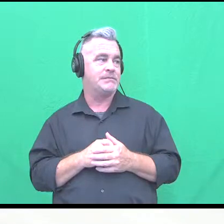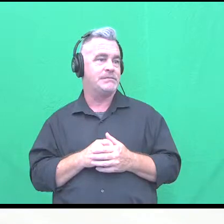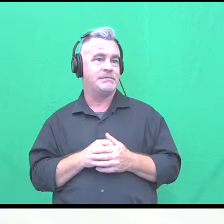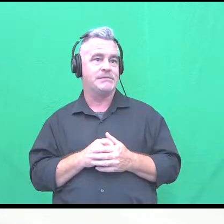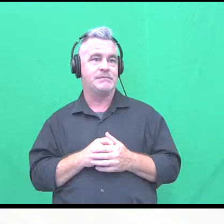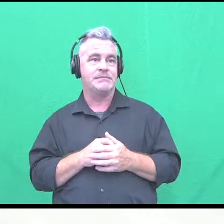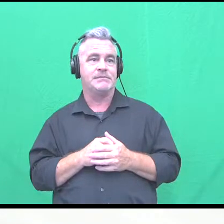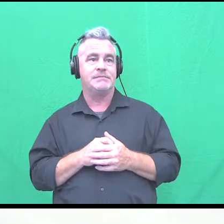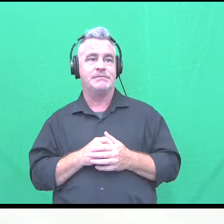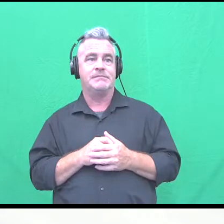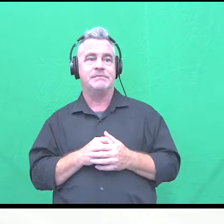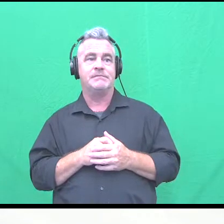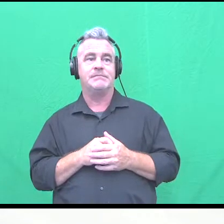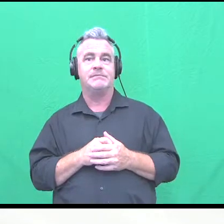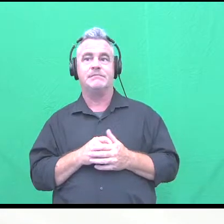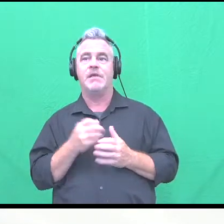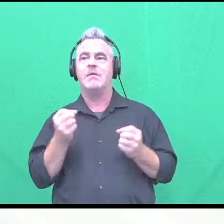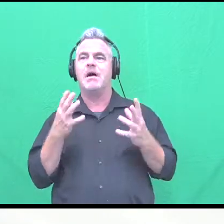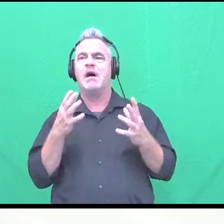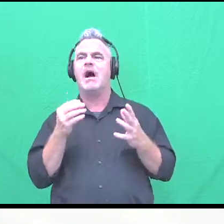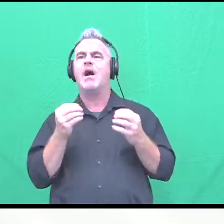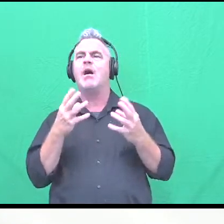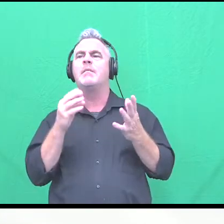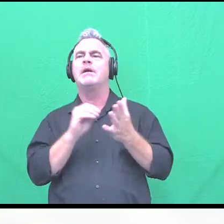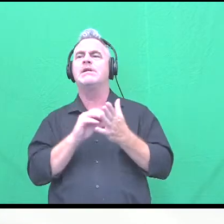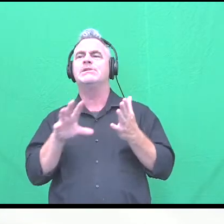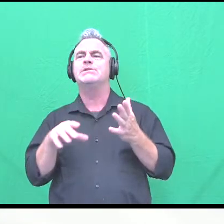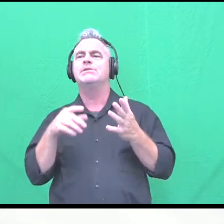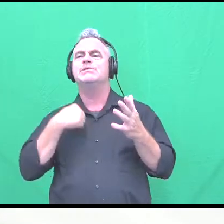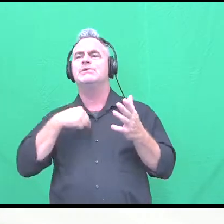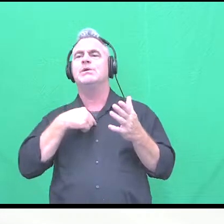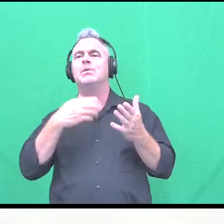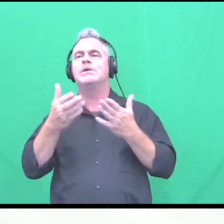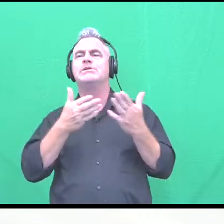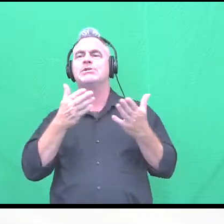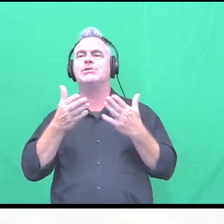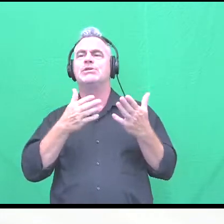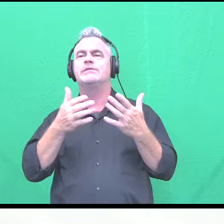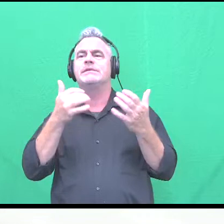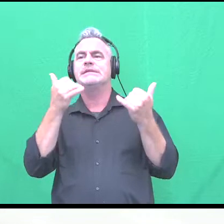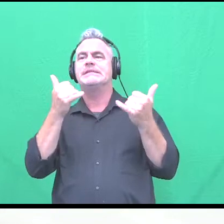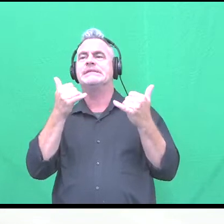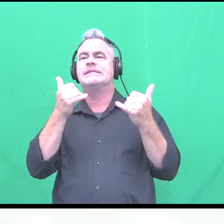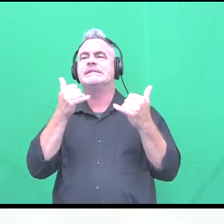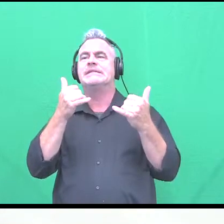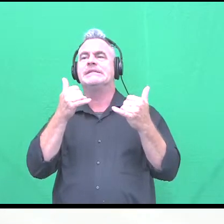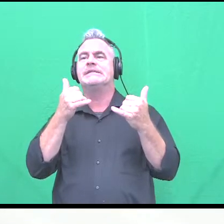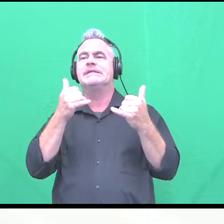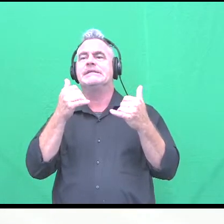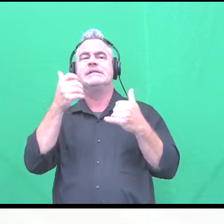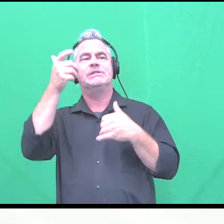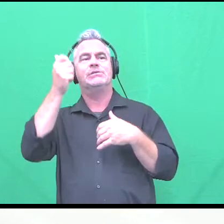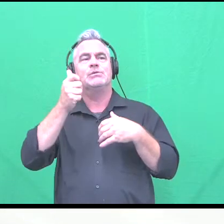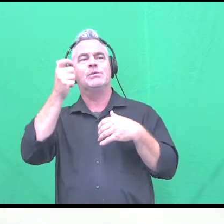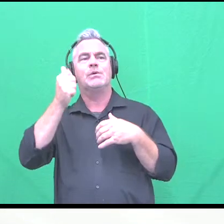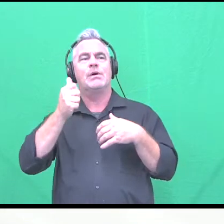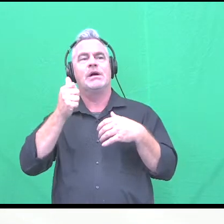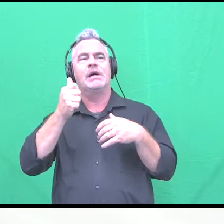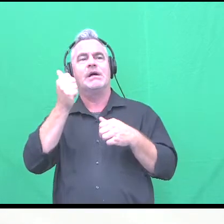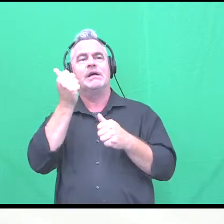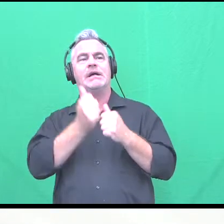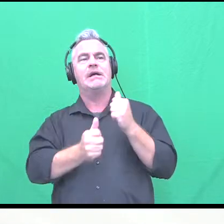I'm sorry. About how many students will be serviced in this Grant? Yeah, so each of the